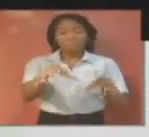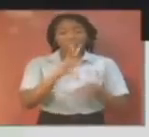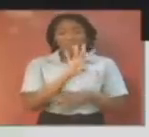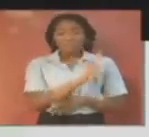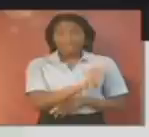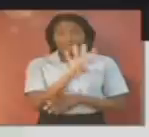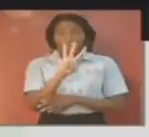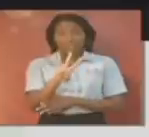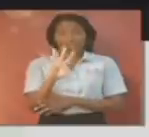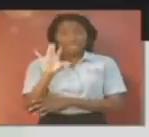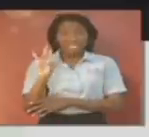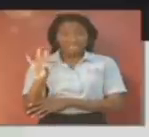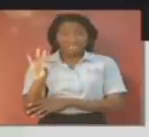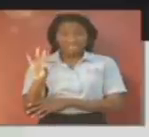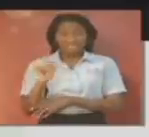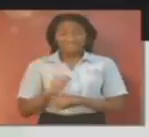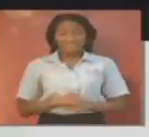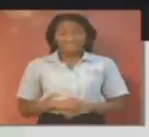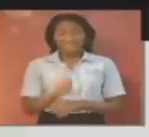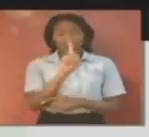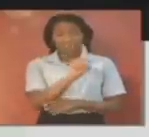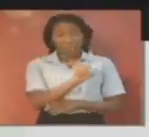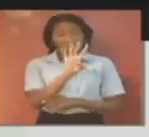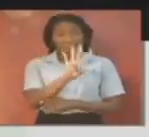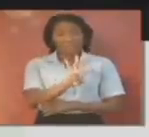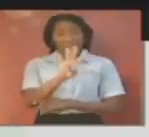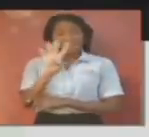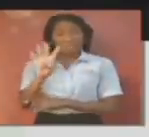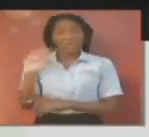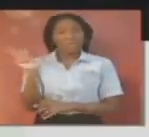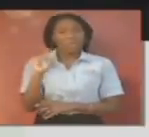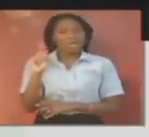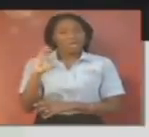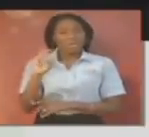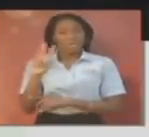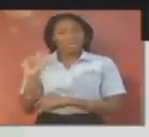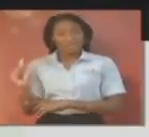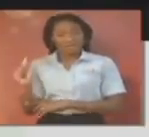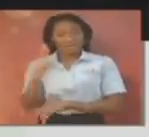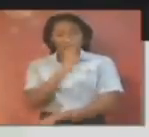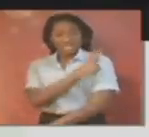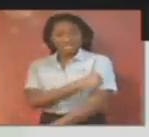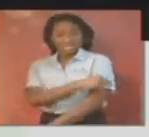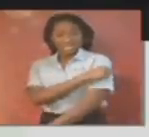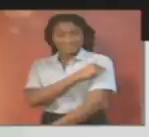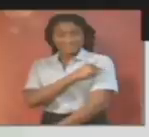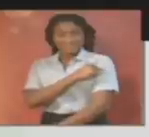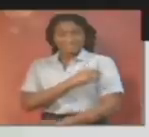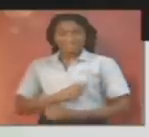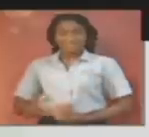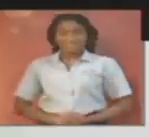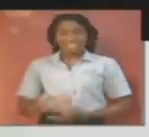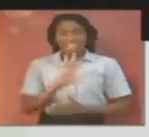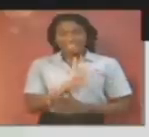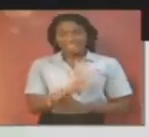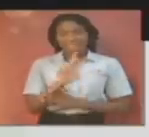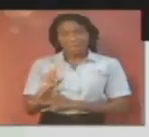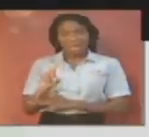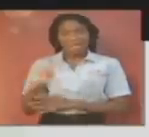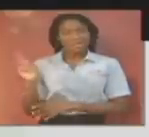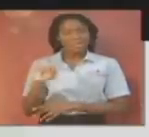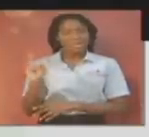447, 144 of those are at the Couva Hospital and Multi-Training Facility, 61 at the Cora